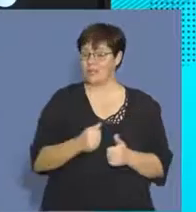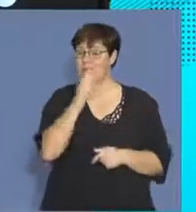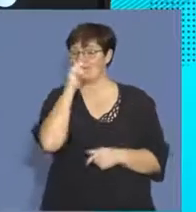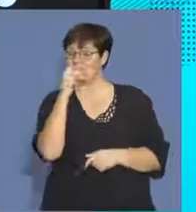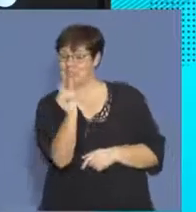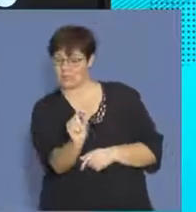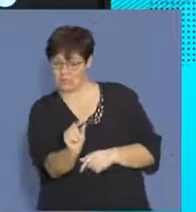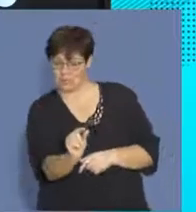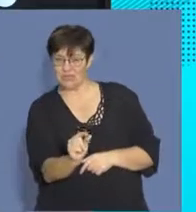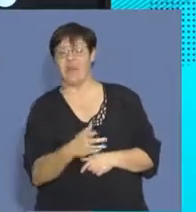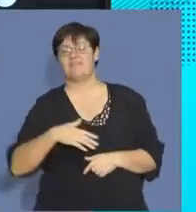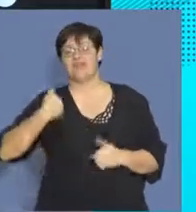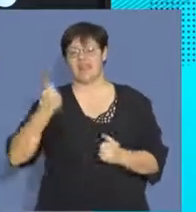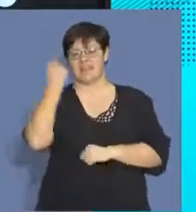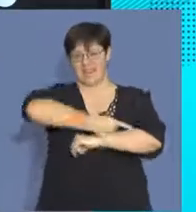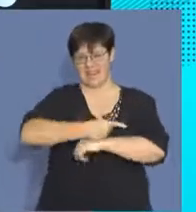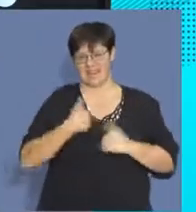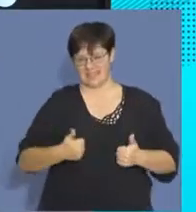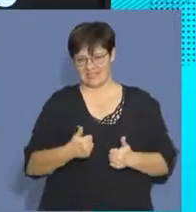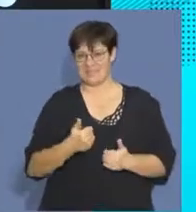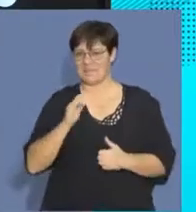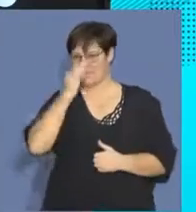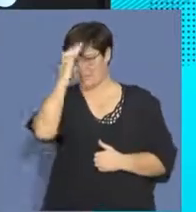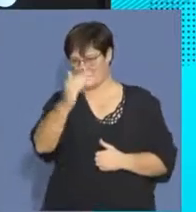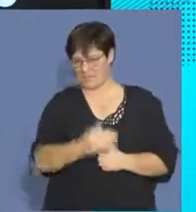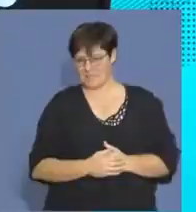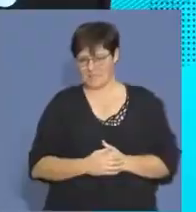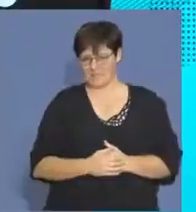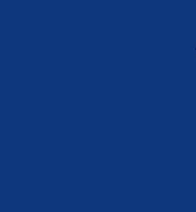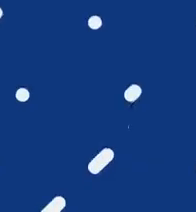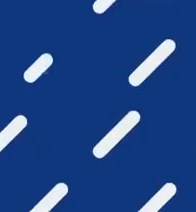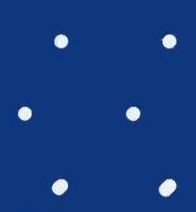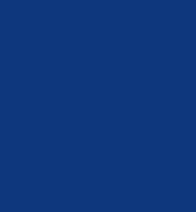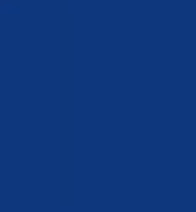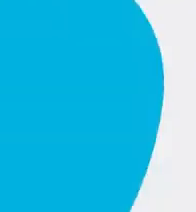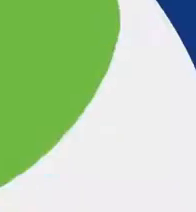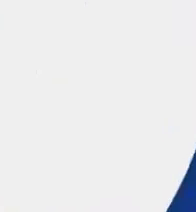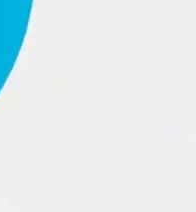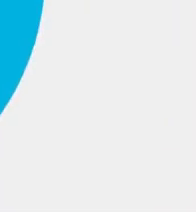see you soon. Have a baie lekker day. Cheers.